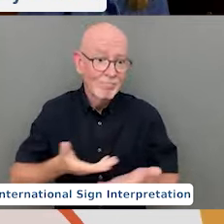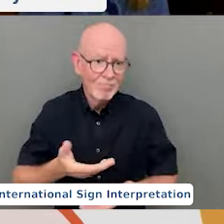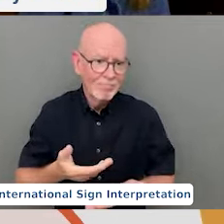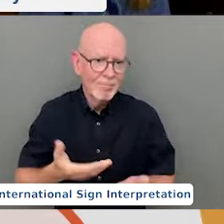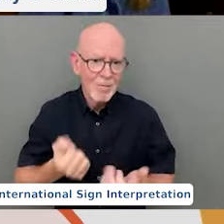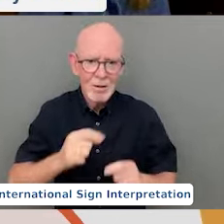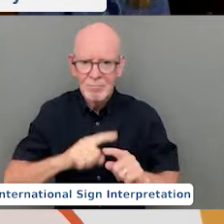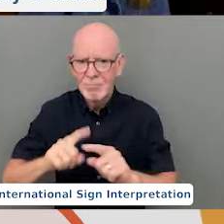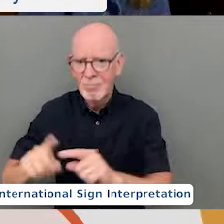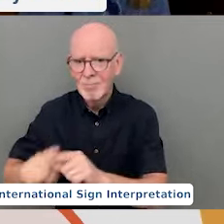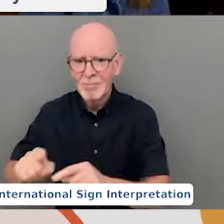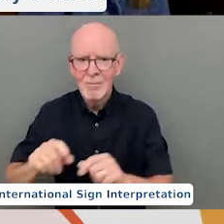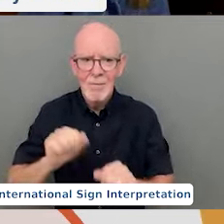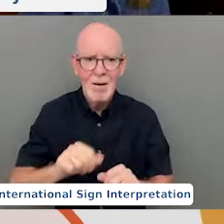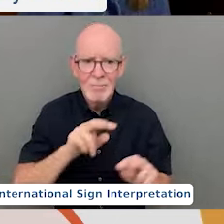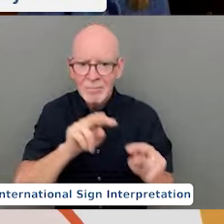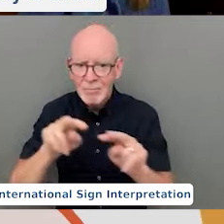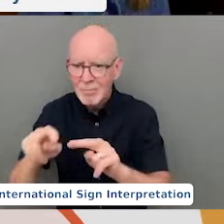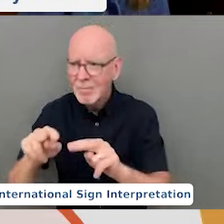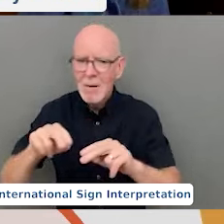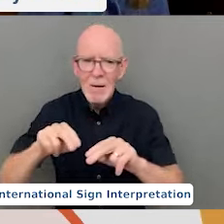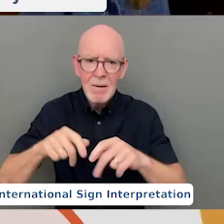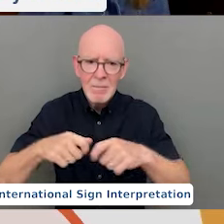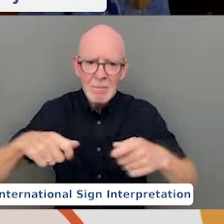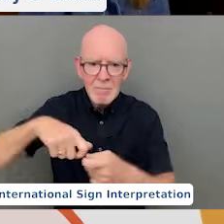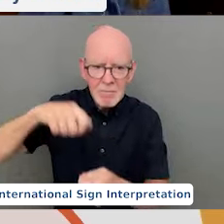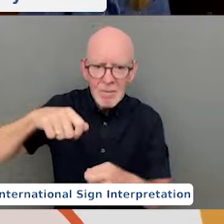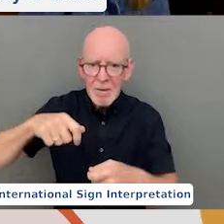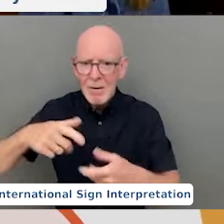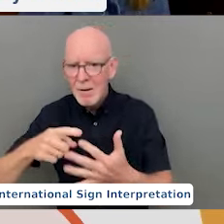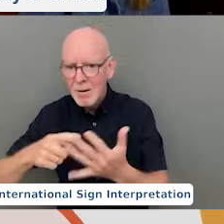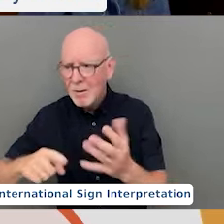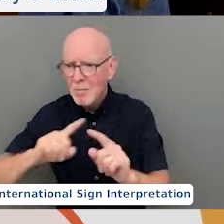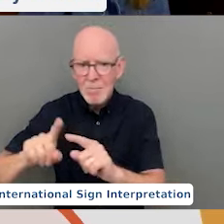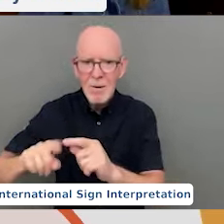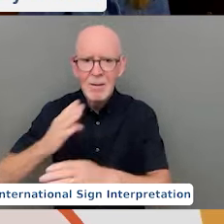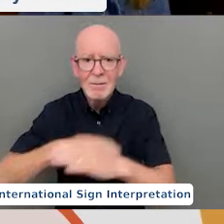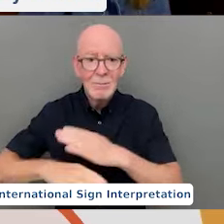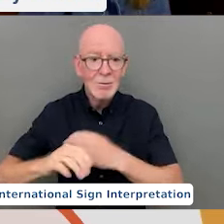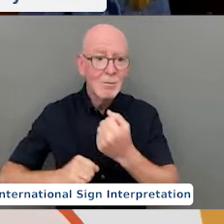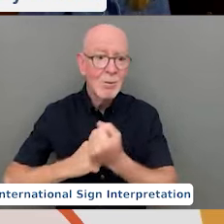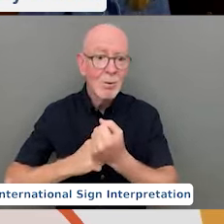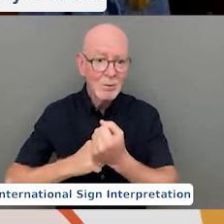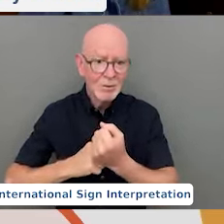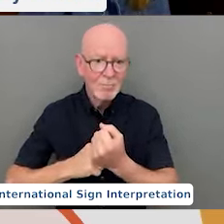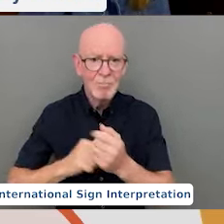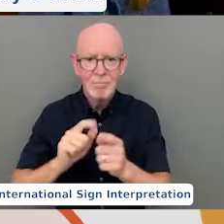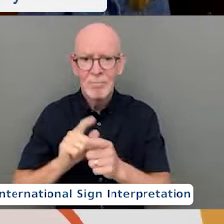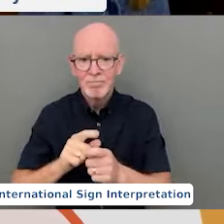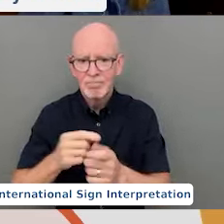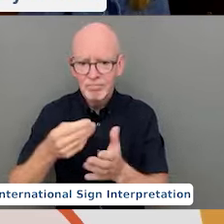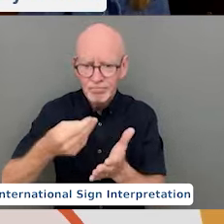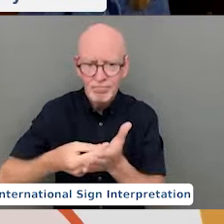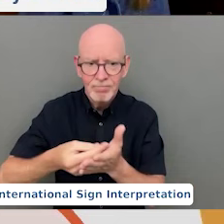support needs, Cash Plus programs, universal health coverage, and care and support services can work together to